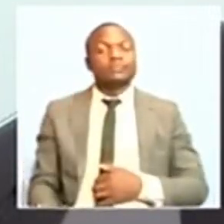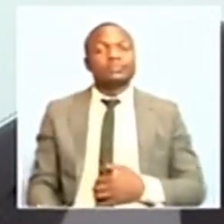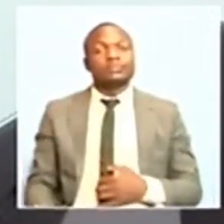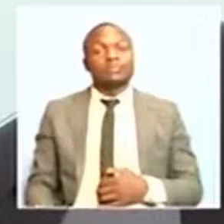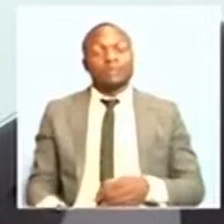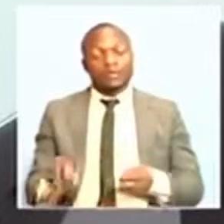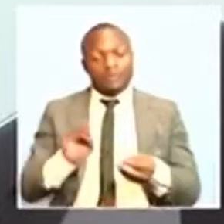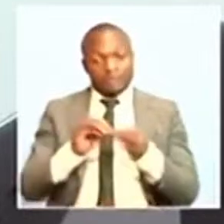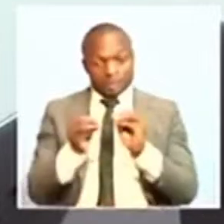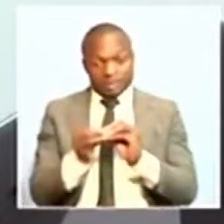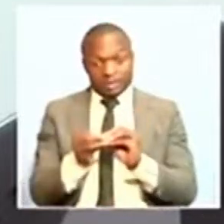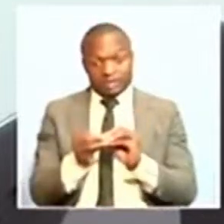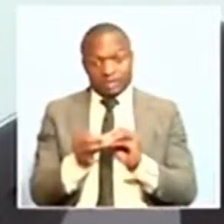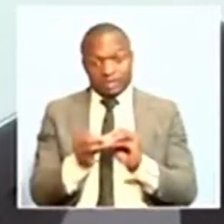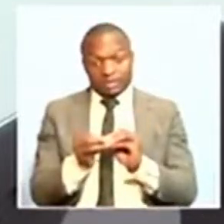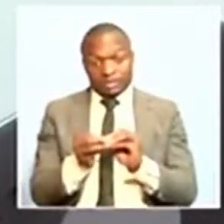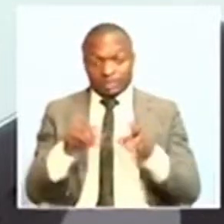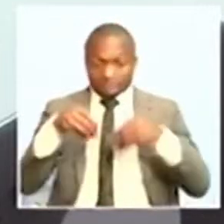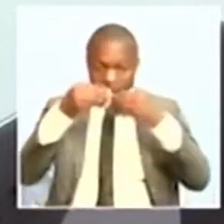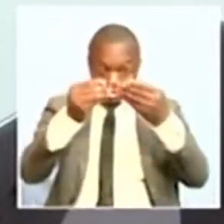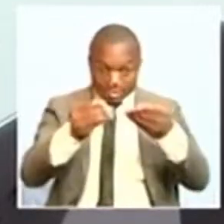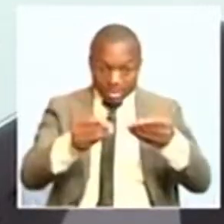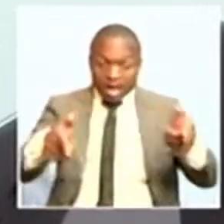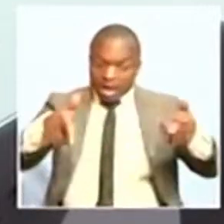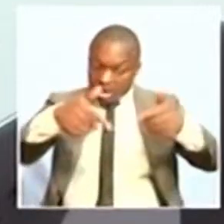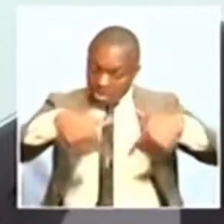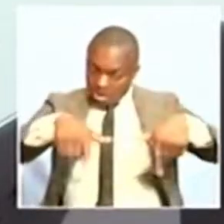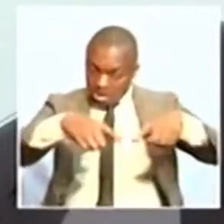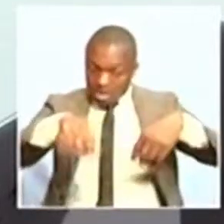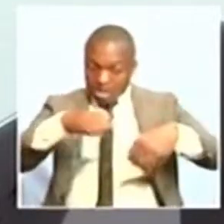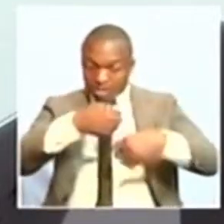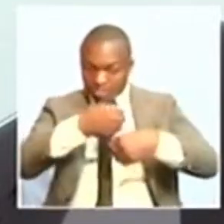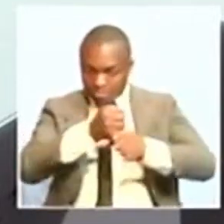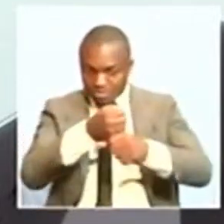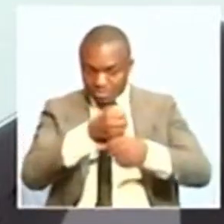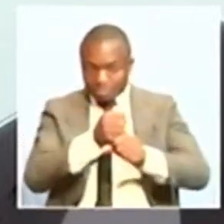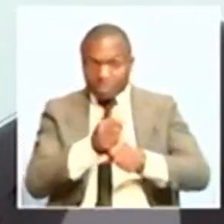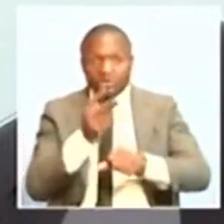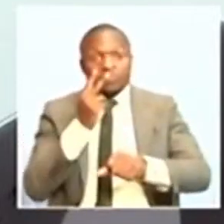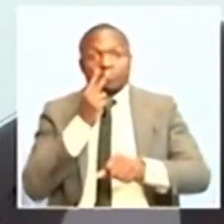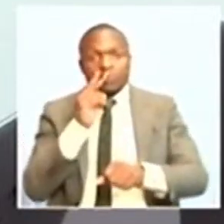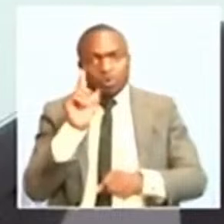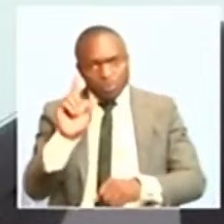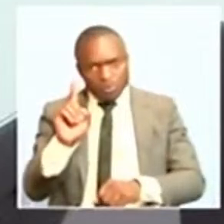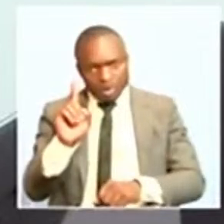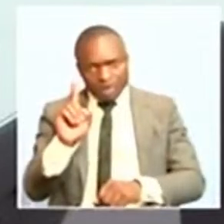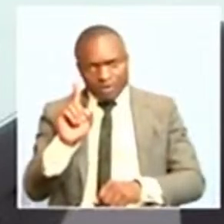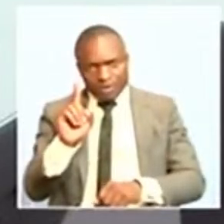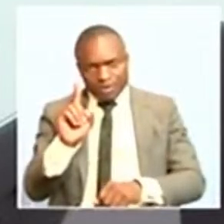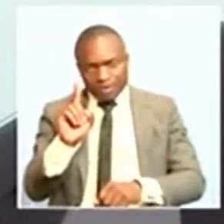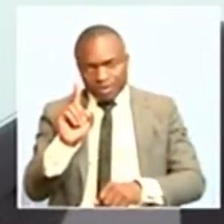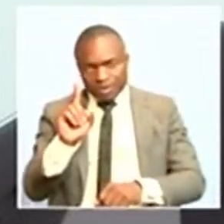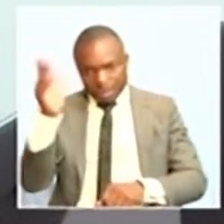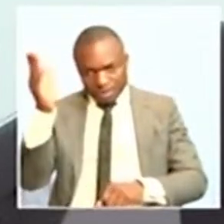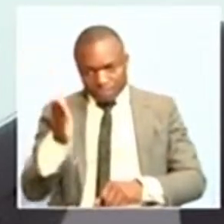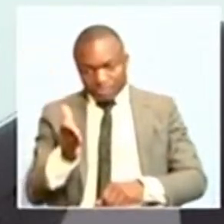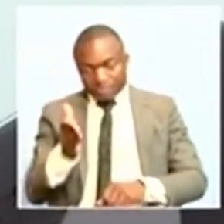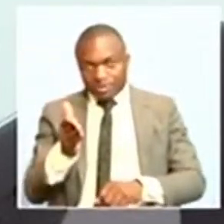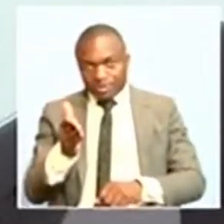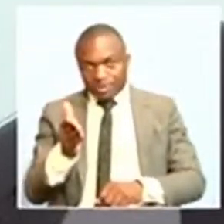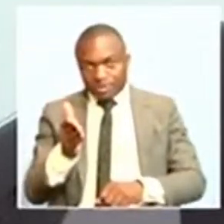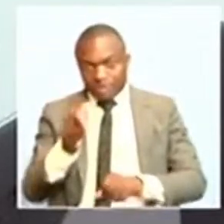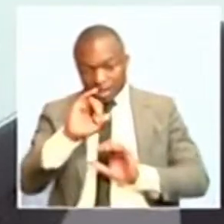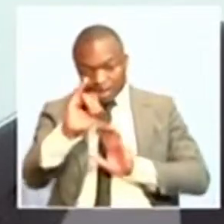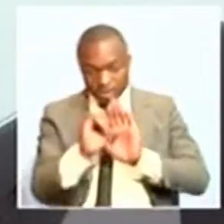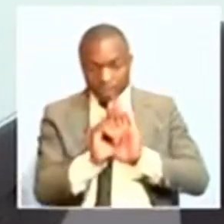the rate that is levied on locally produced tobacco is 1/4 of the